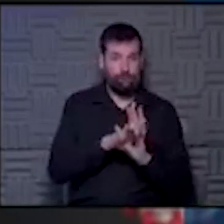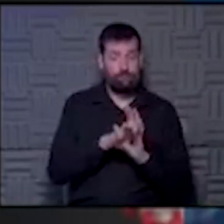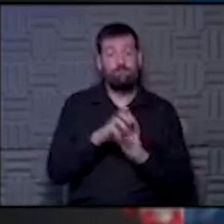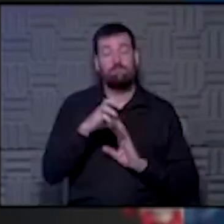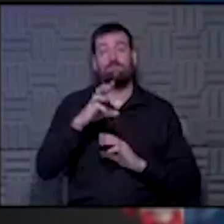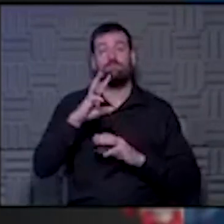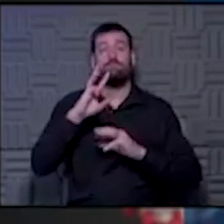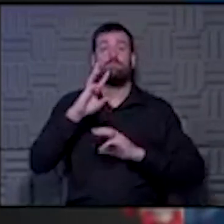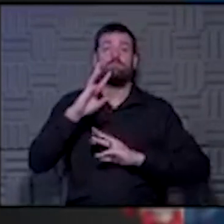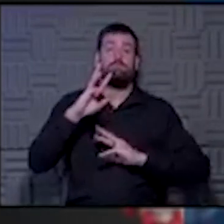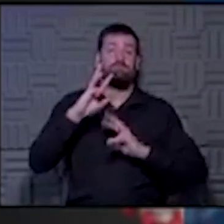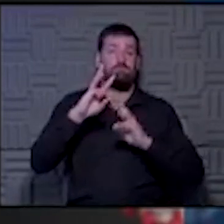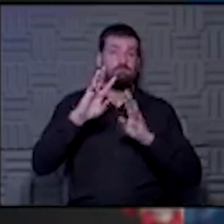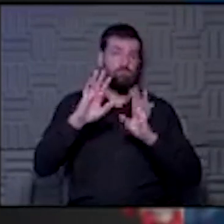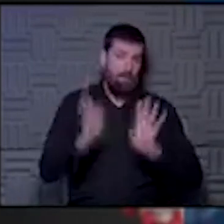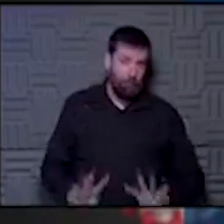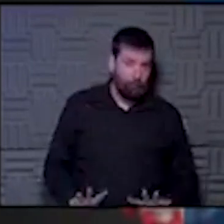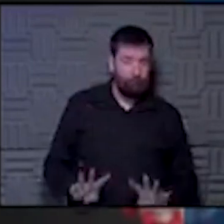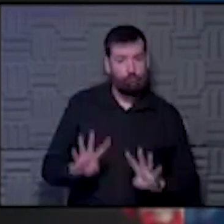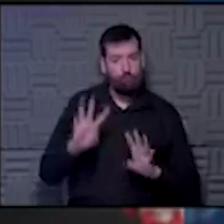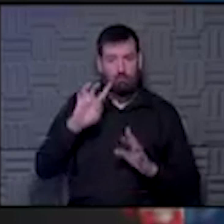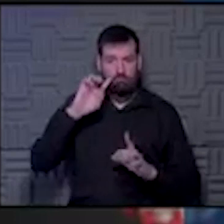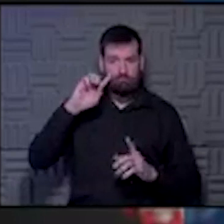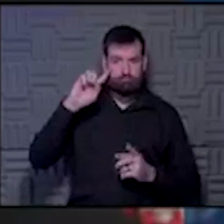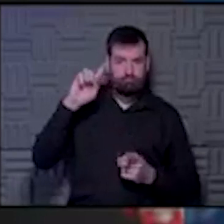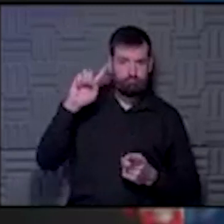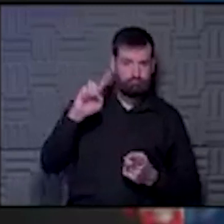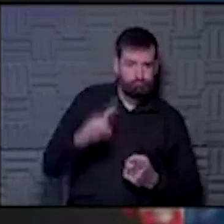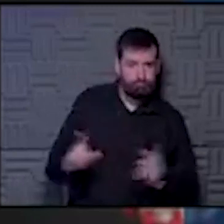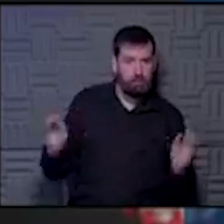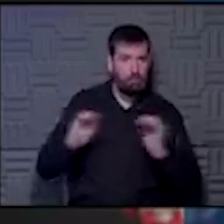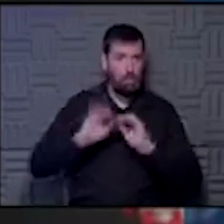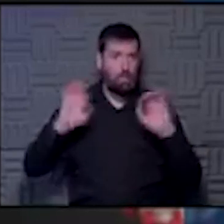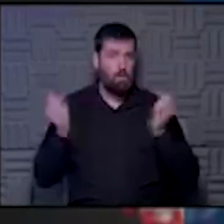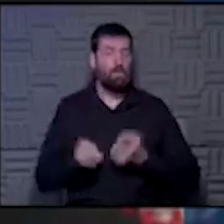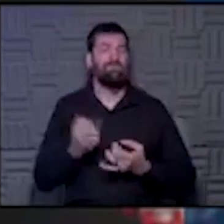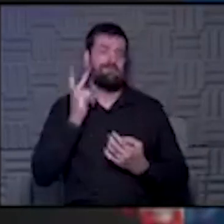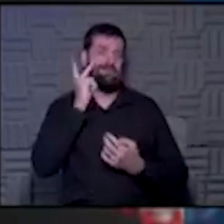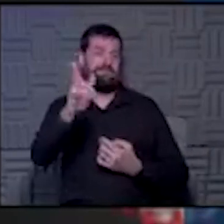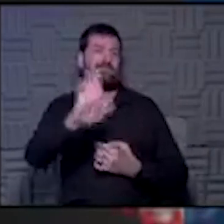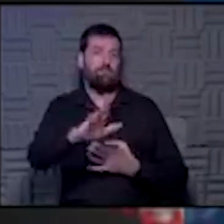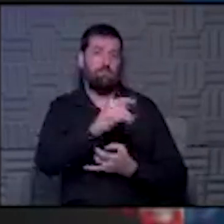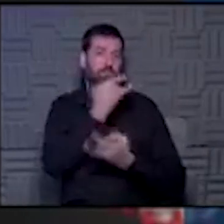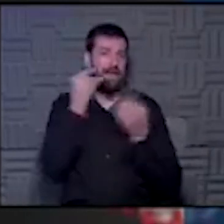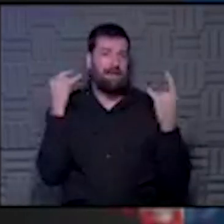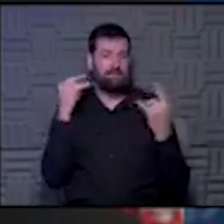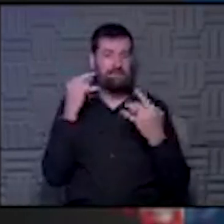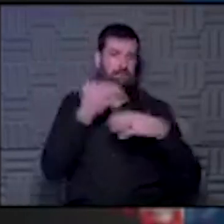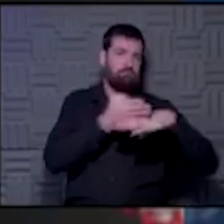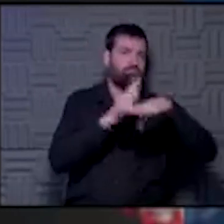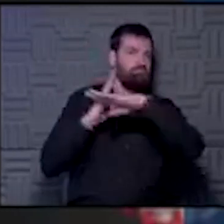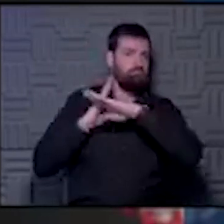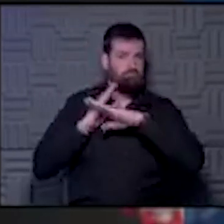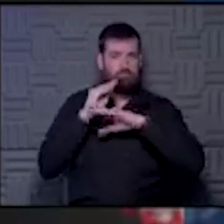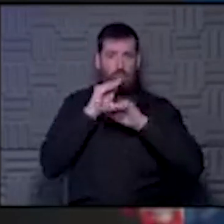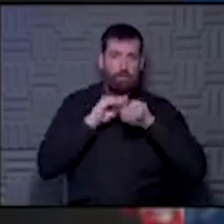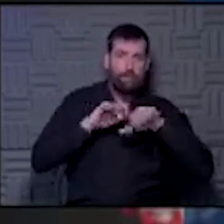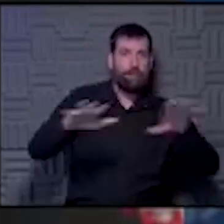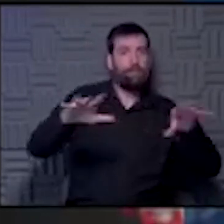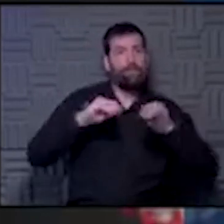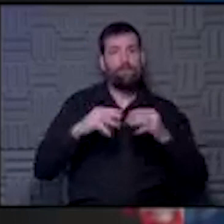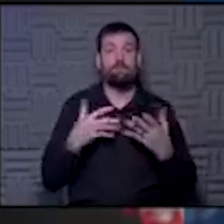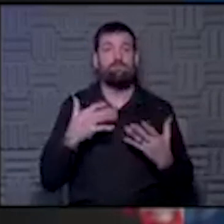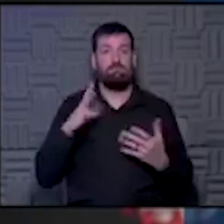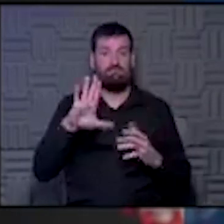cools, we want to see how your masks are capturing breath clouds and help us spread the word with